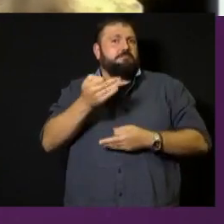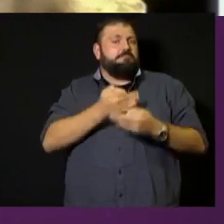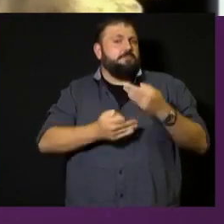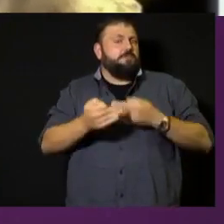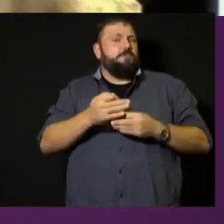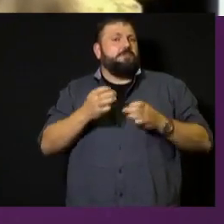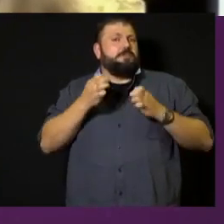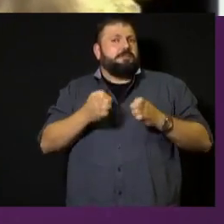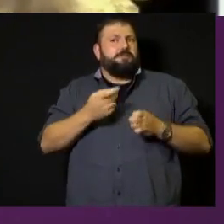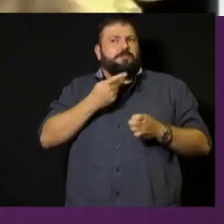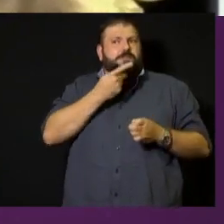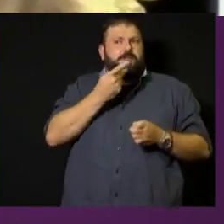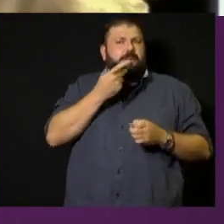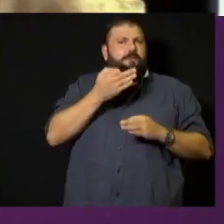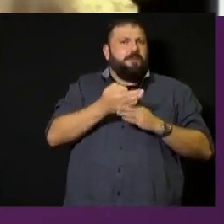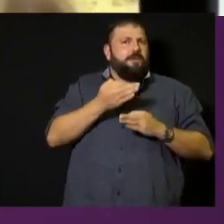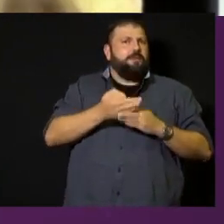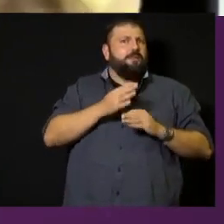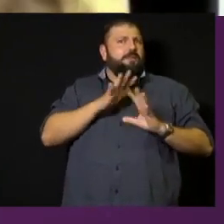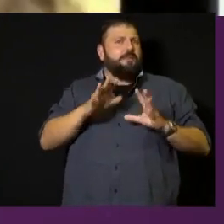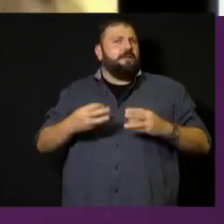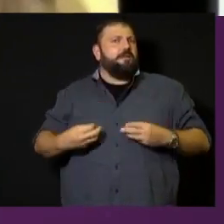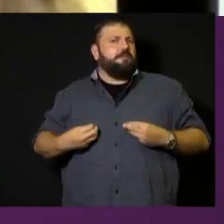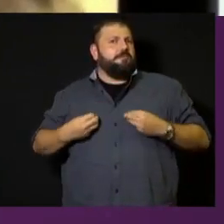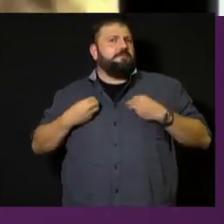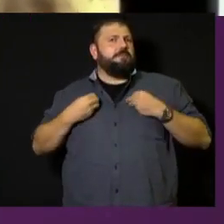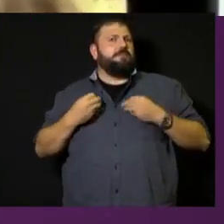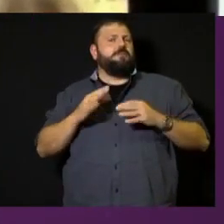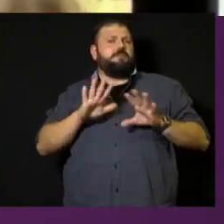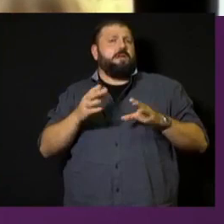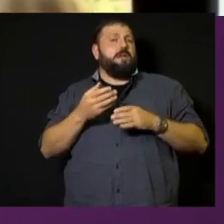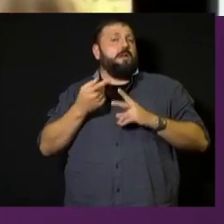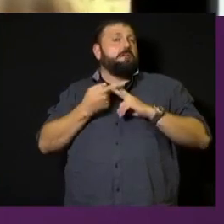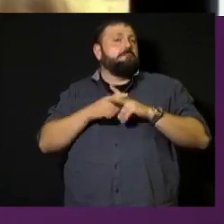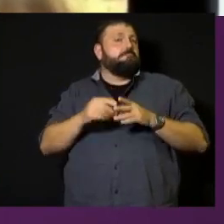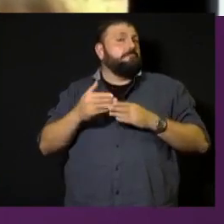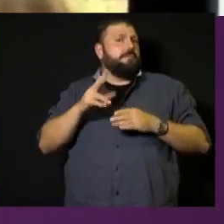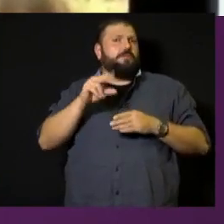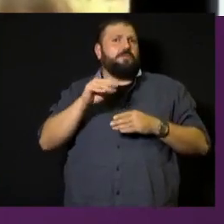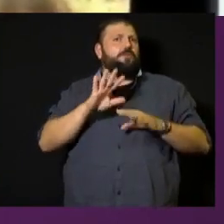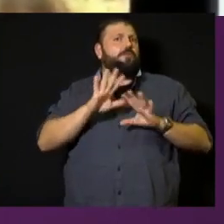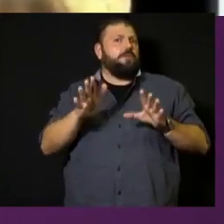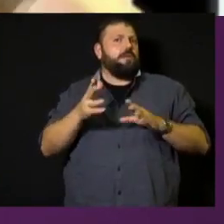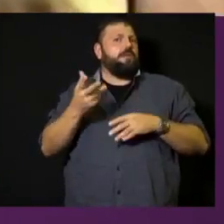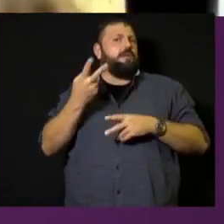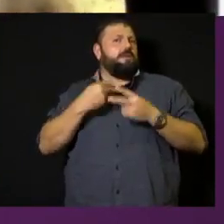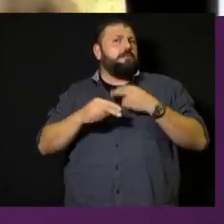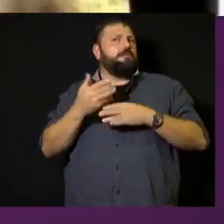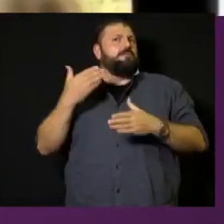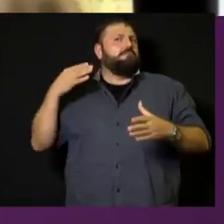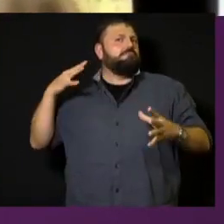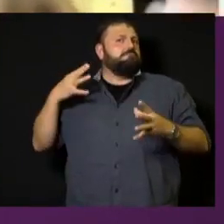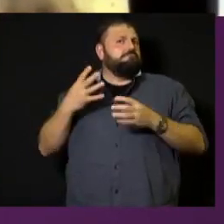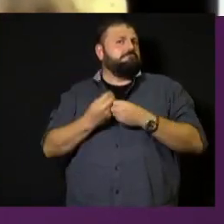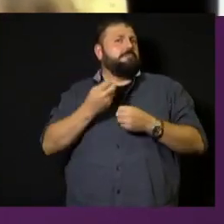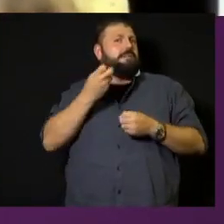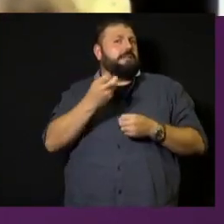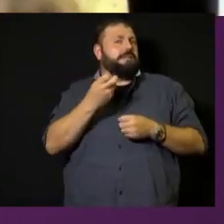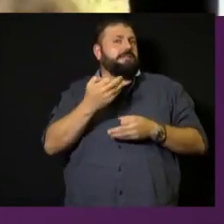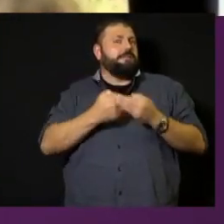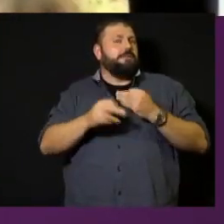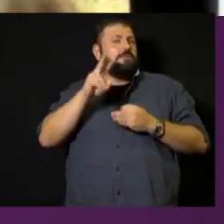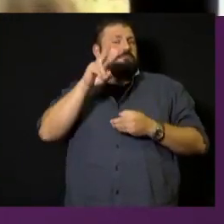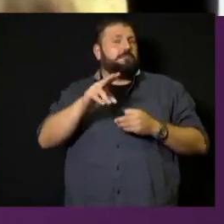Because what we are talking right now, what we are living right now is not new. It's something that